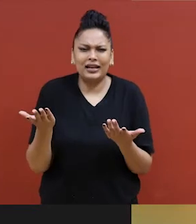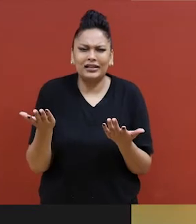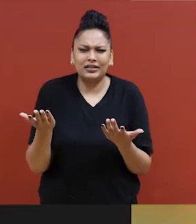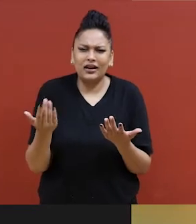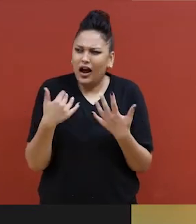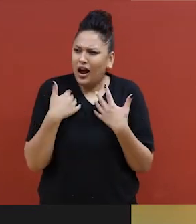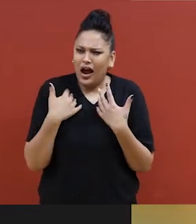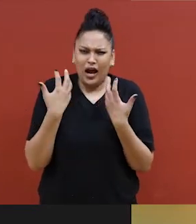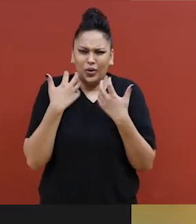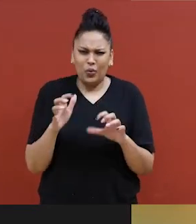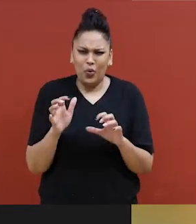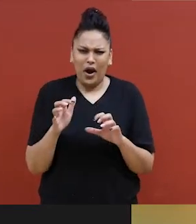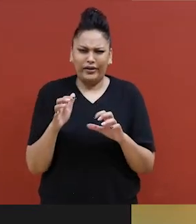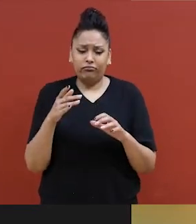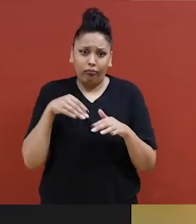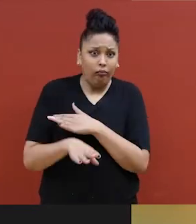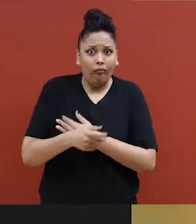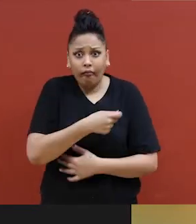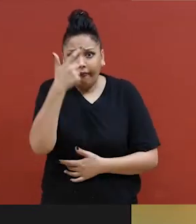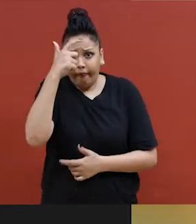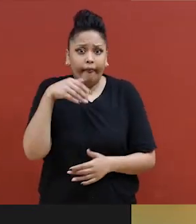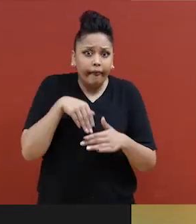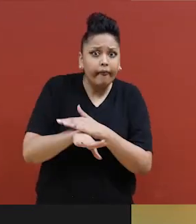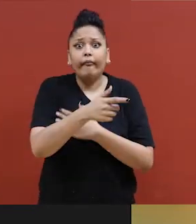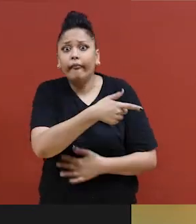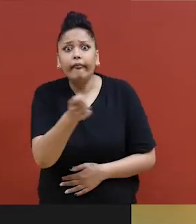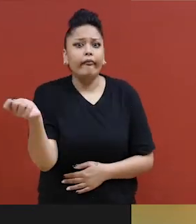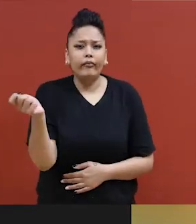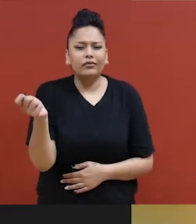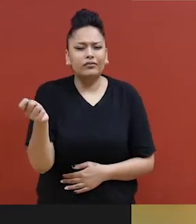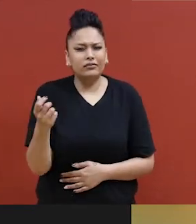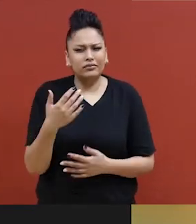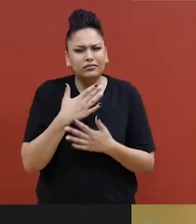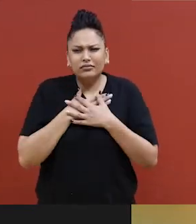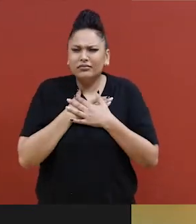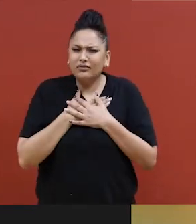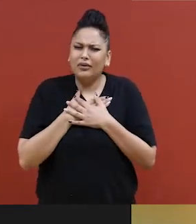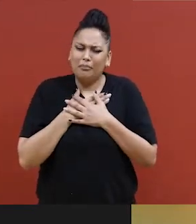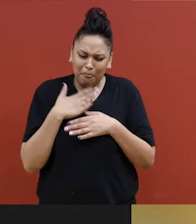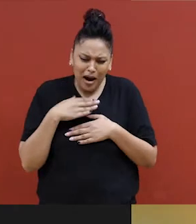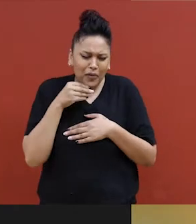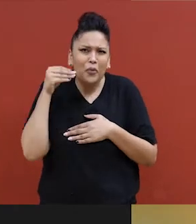you don't want that. You want your privacy. It's your home. It's